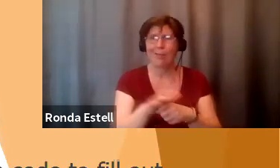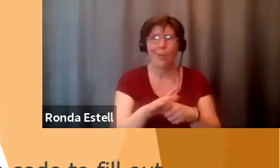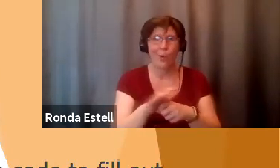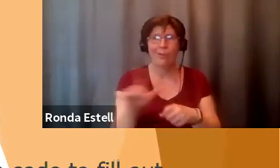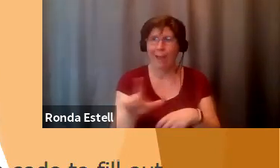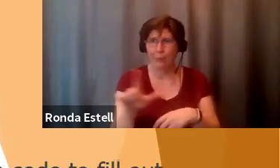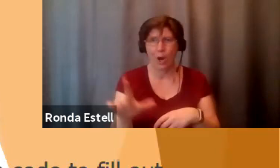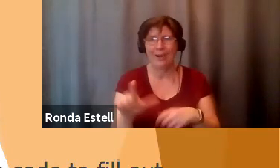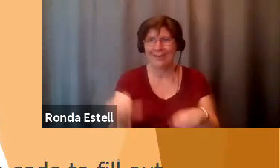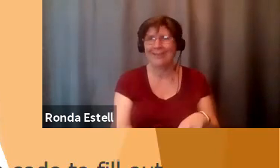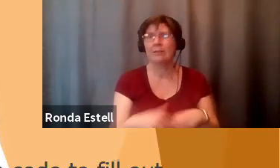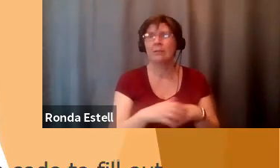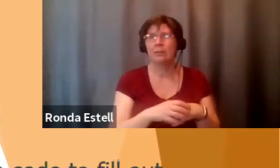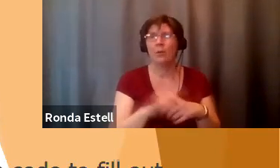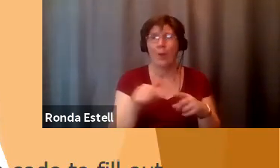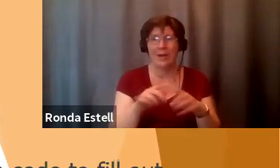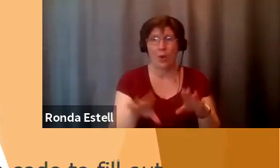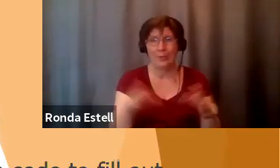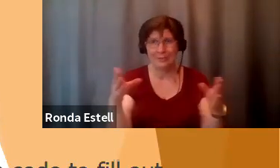library, when it opens.